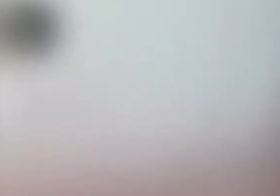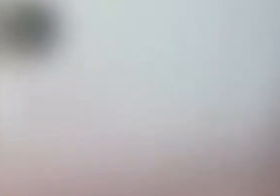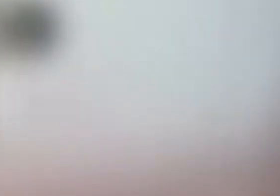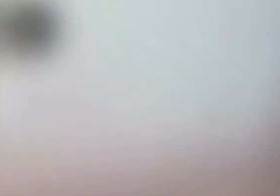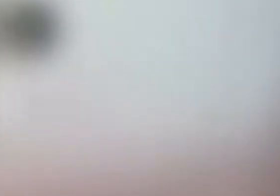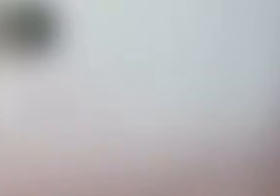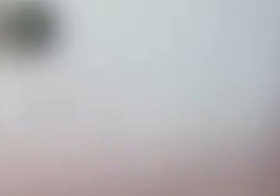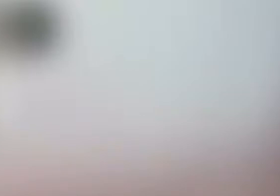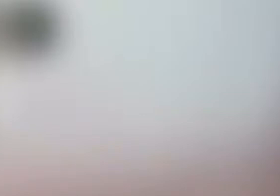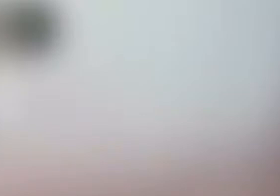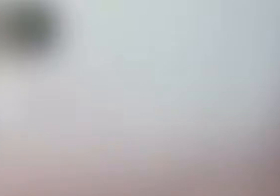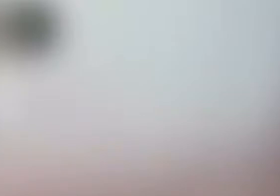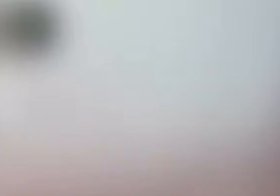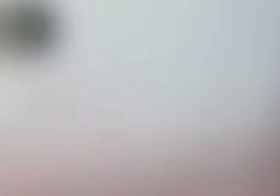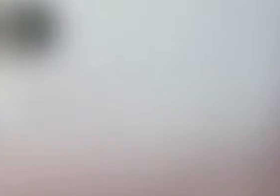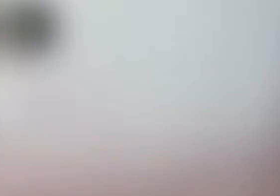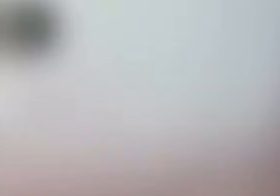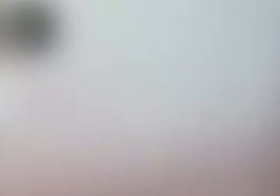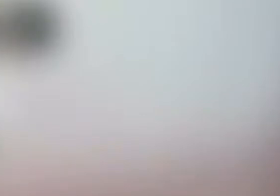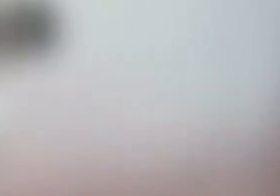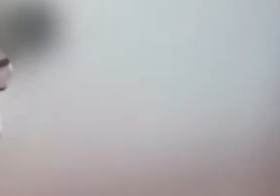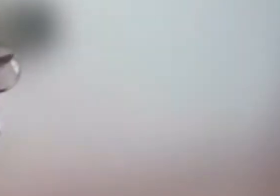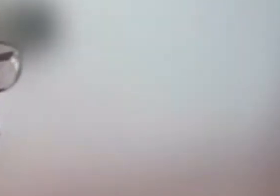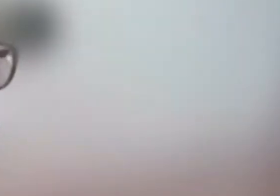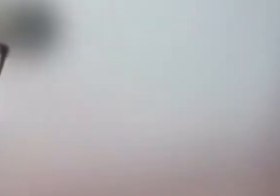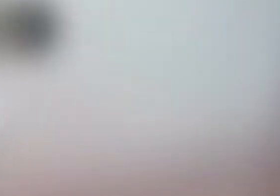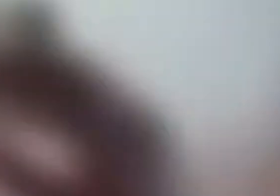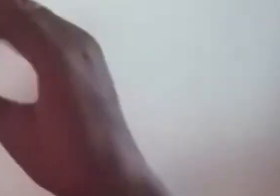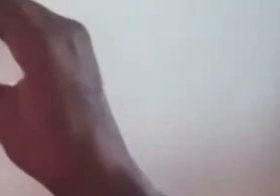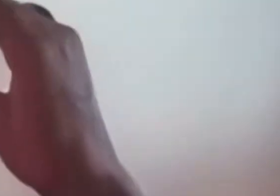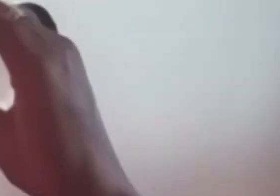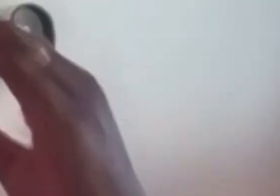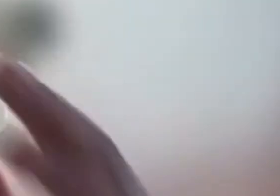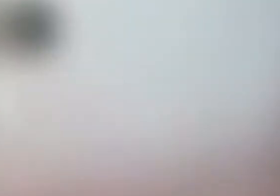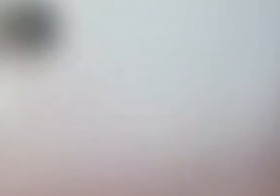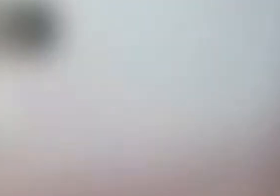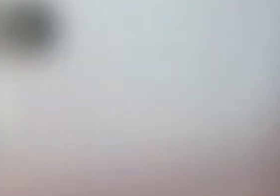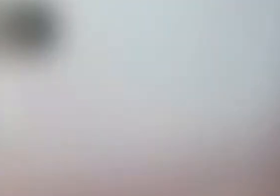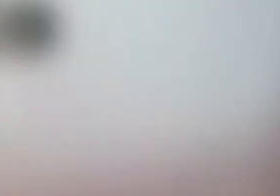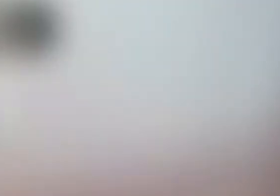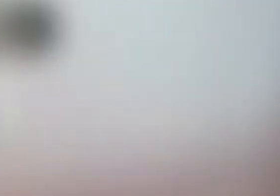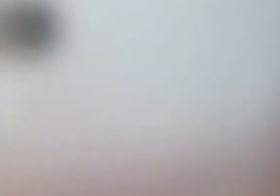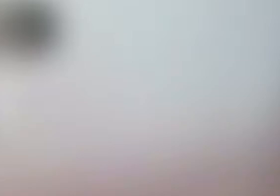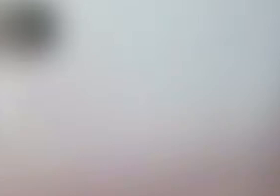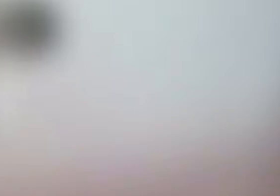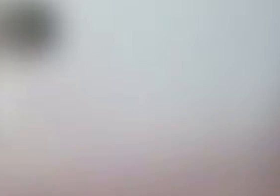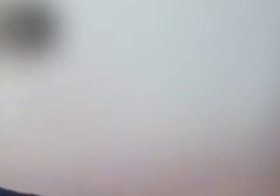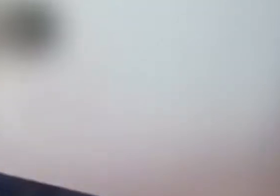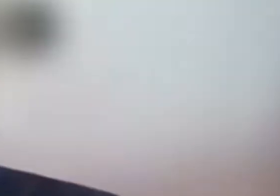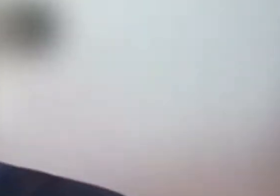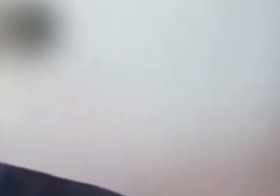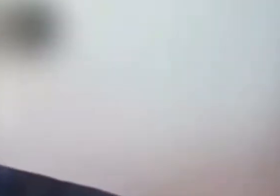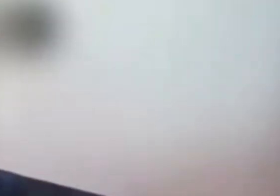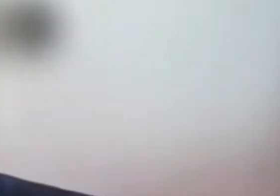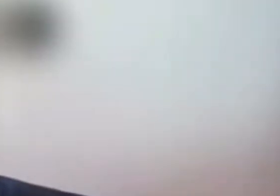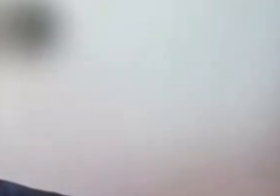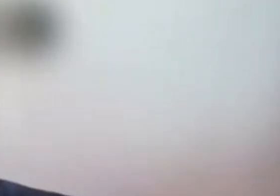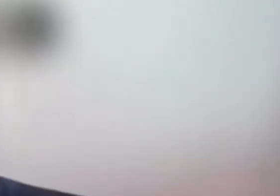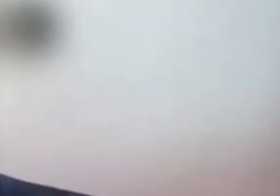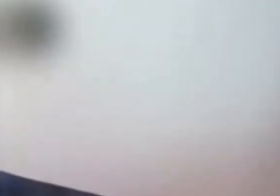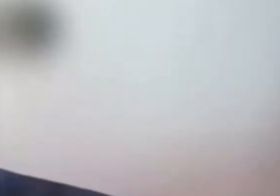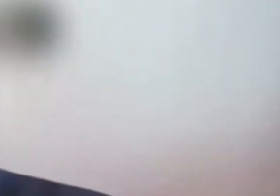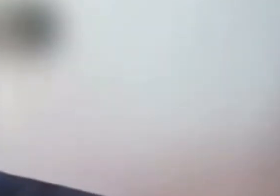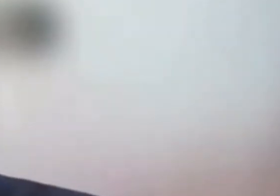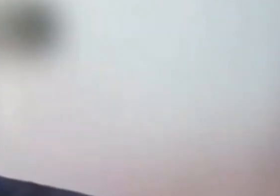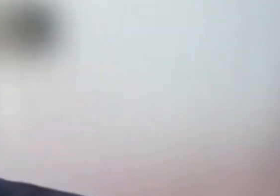been interaction over a period of time, and therefore the exposure may not just be